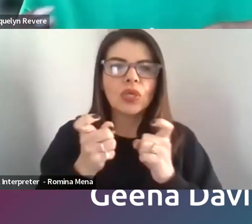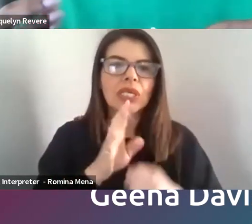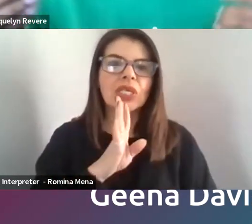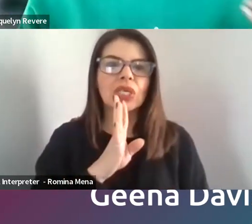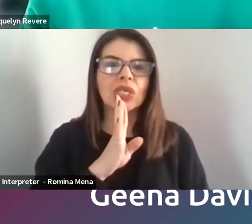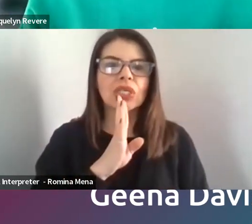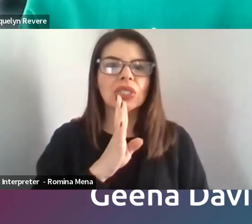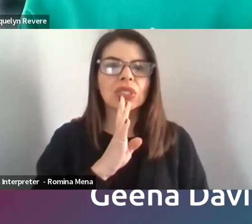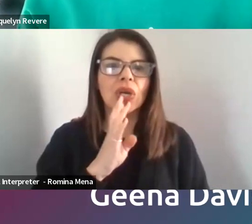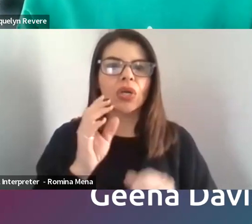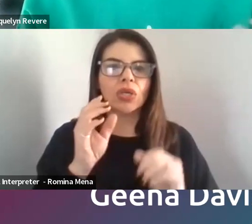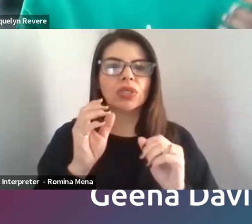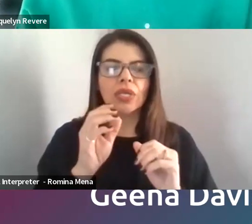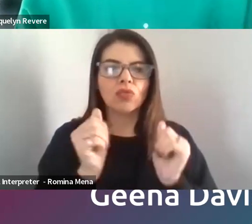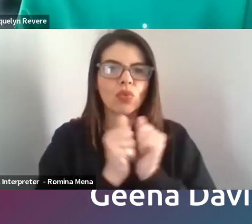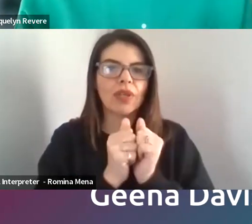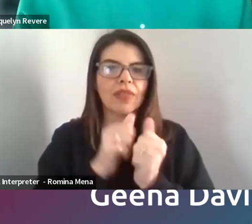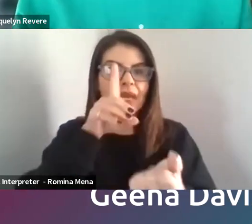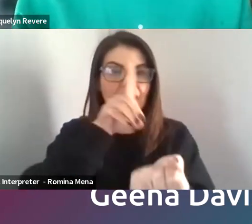talking to